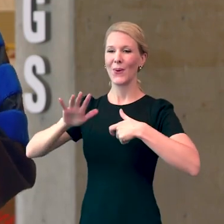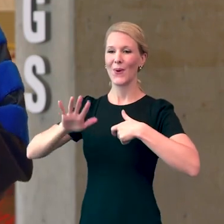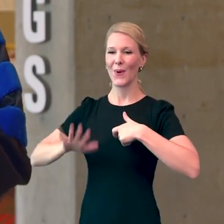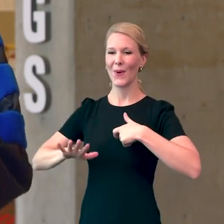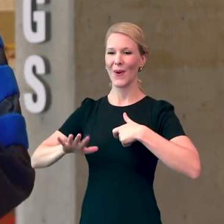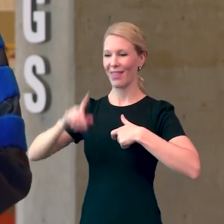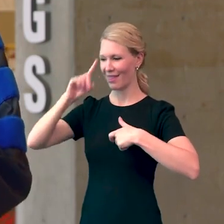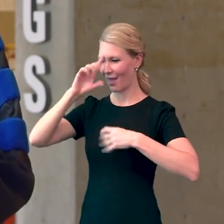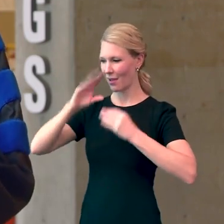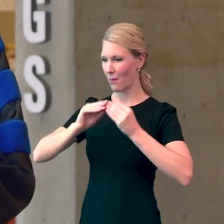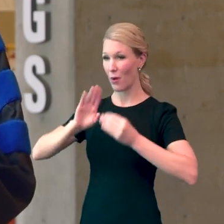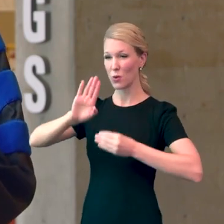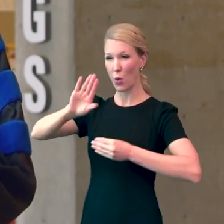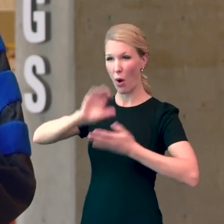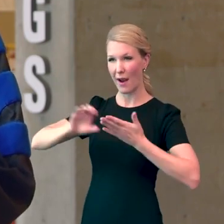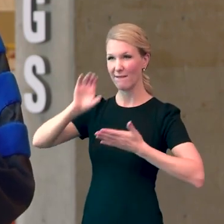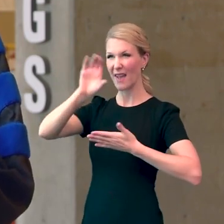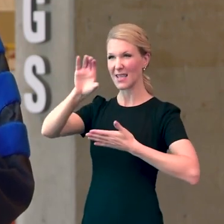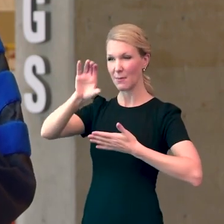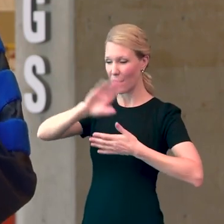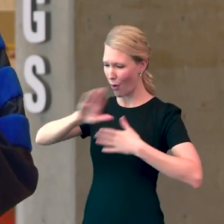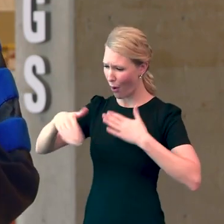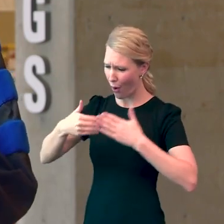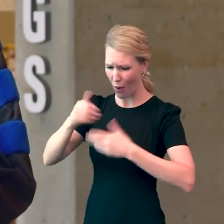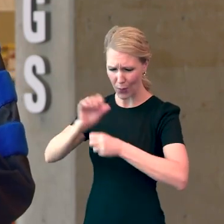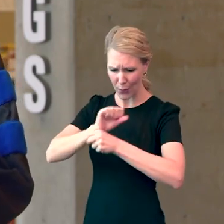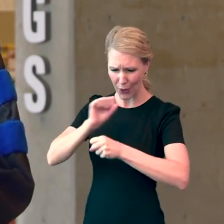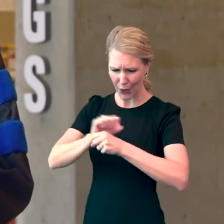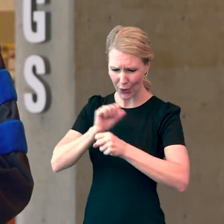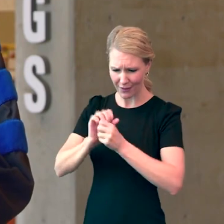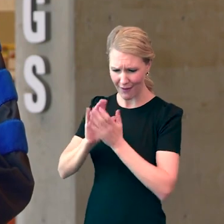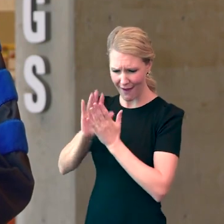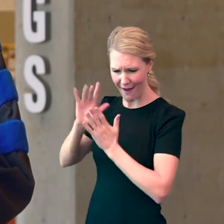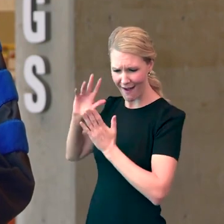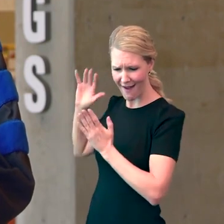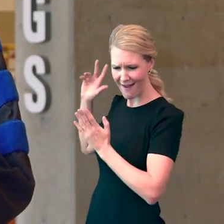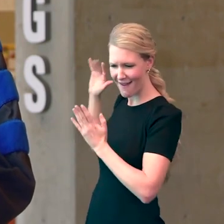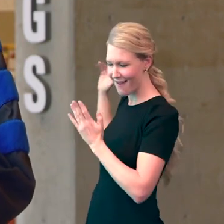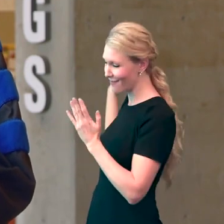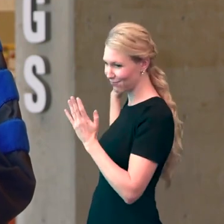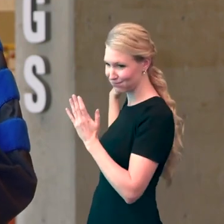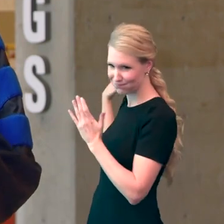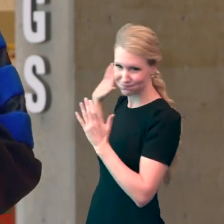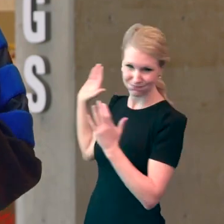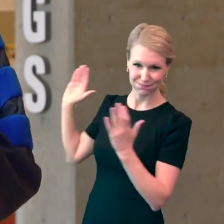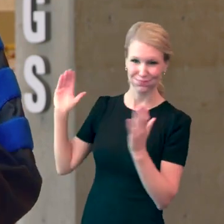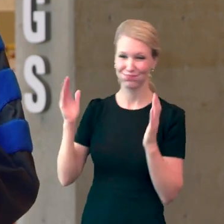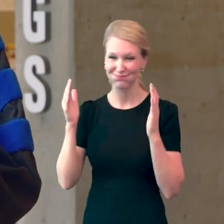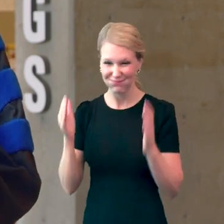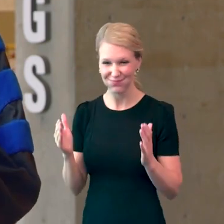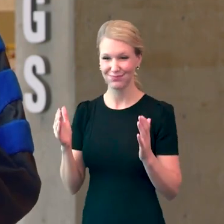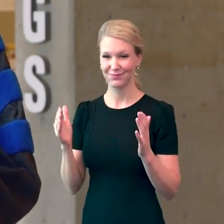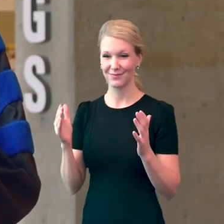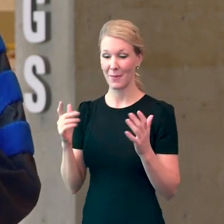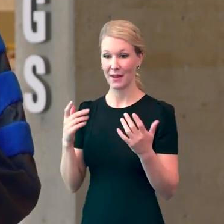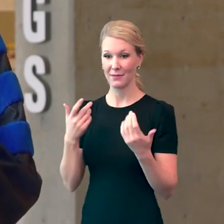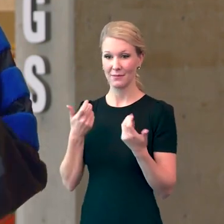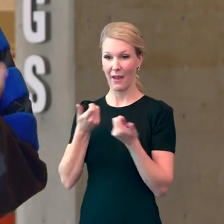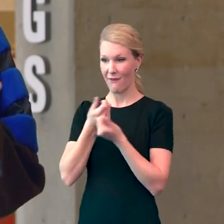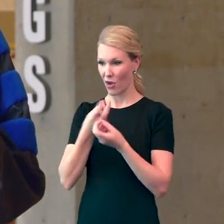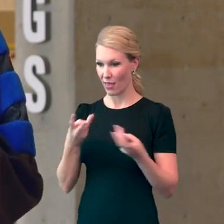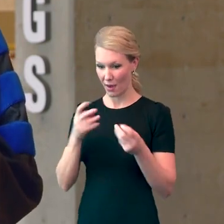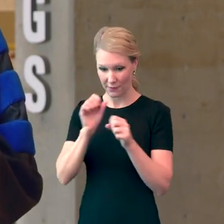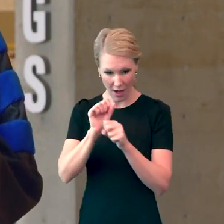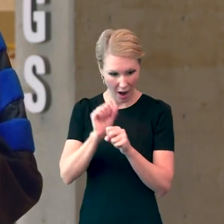time and just think about the investment, all of your effort that's gone into this, all the things that you've done,